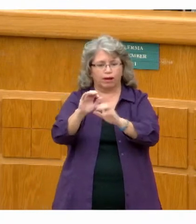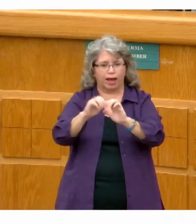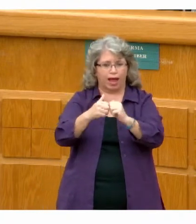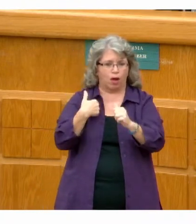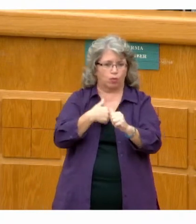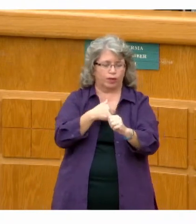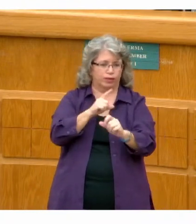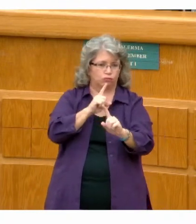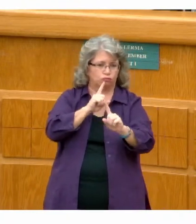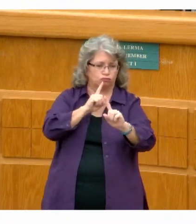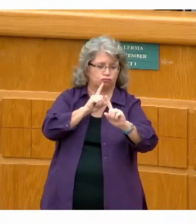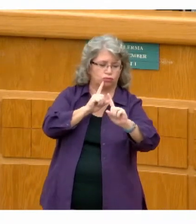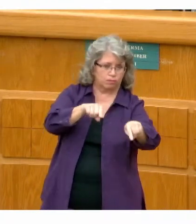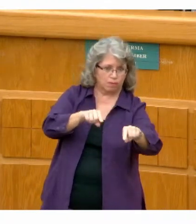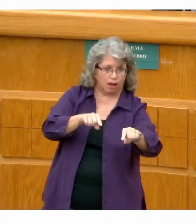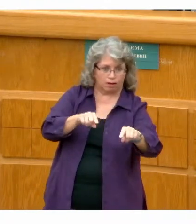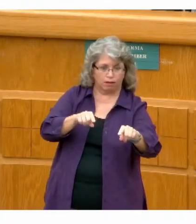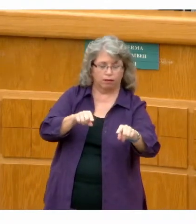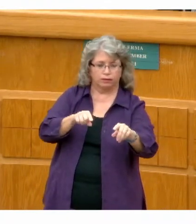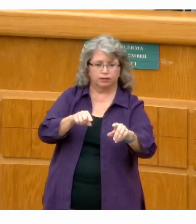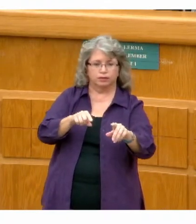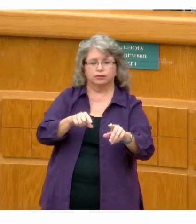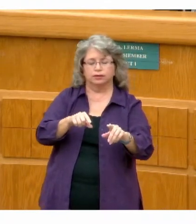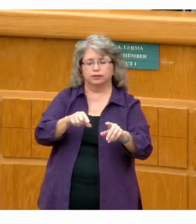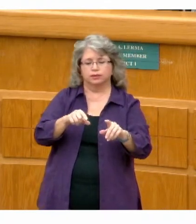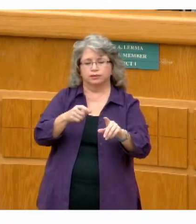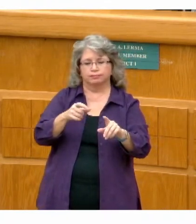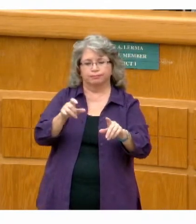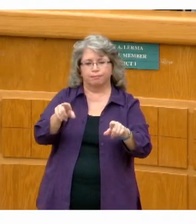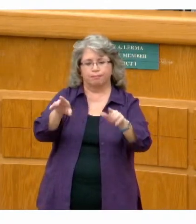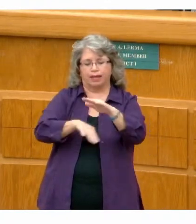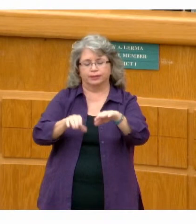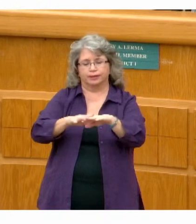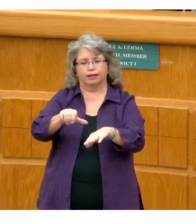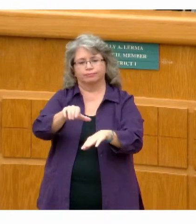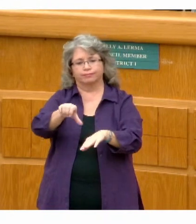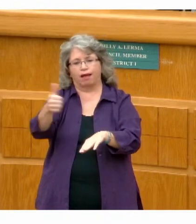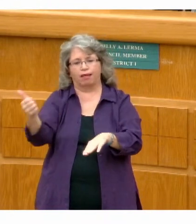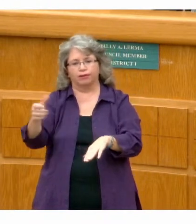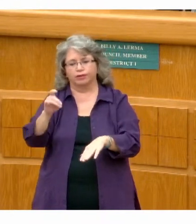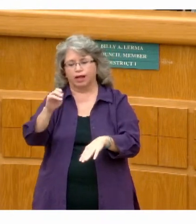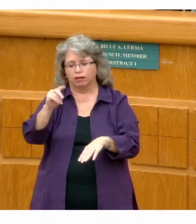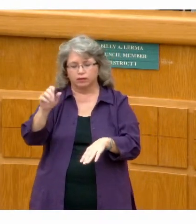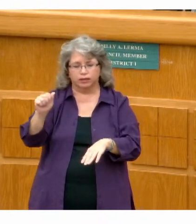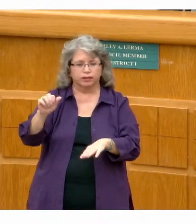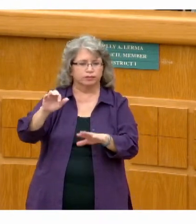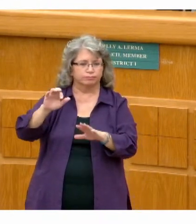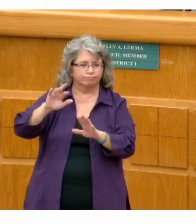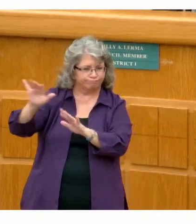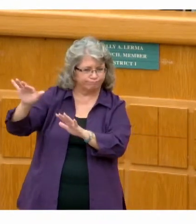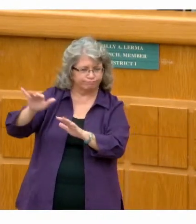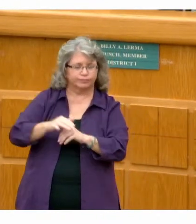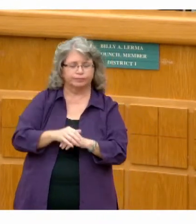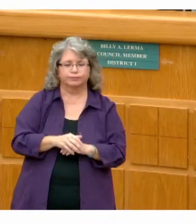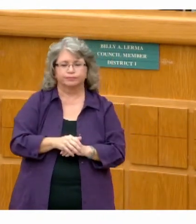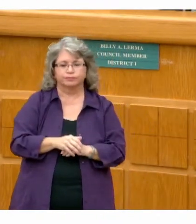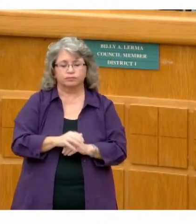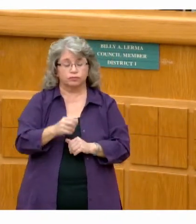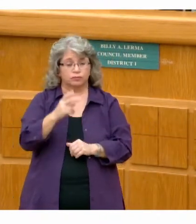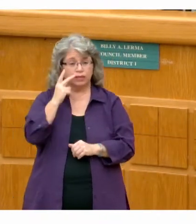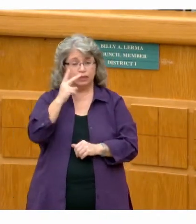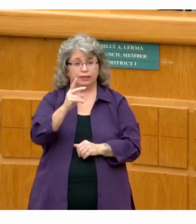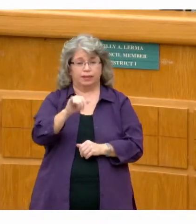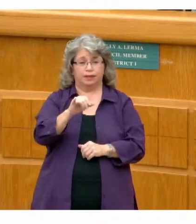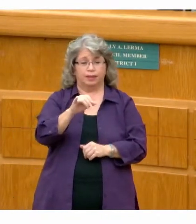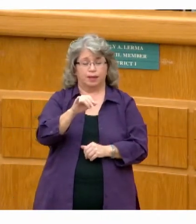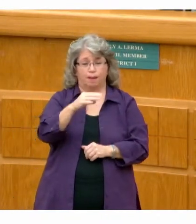previous waves from the Delta variant and the Alpha variant and the original variant. So what you can see, the black data